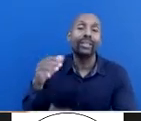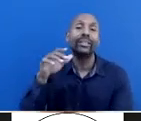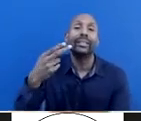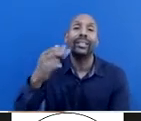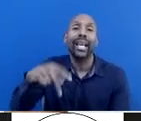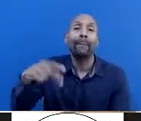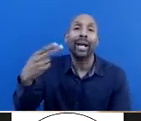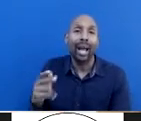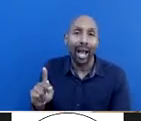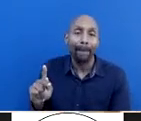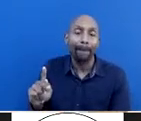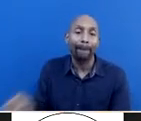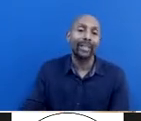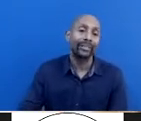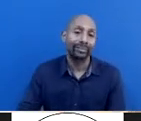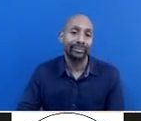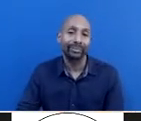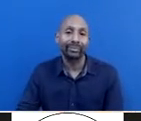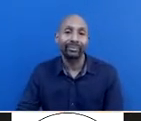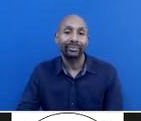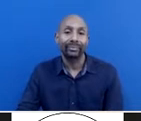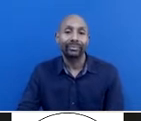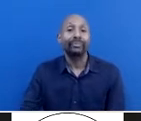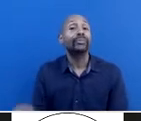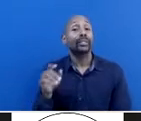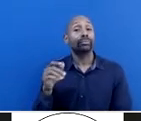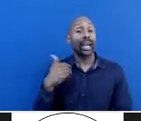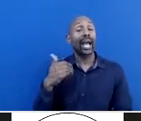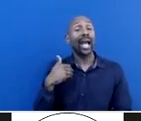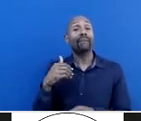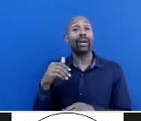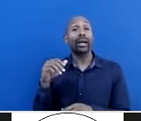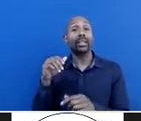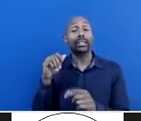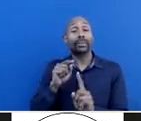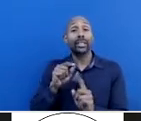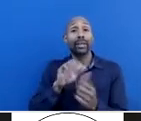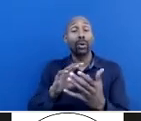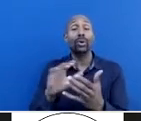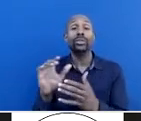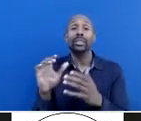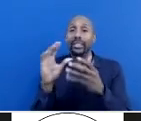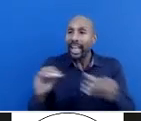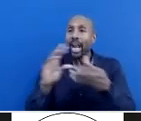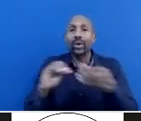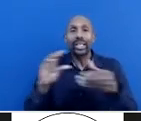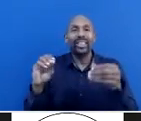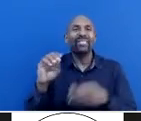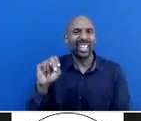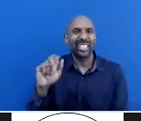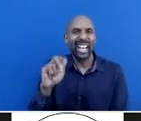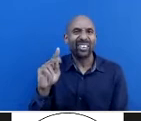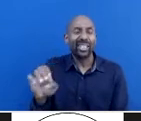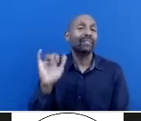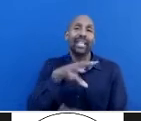timeless narrative mode that I talked about as being something that is inherent in African narrative traditions, but it's something